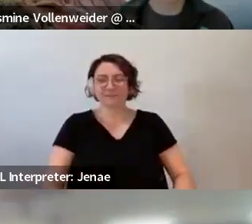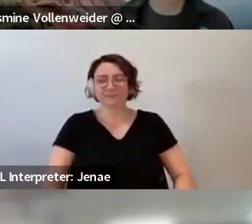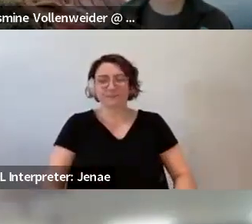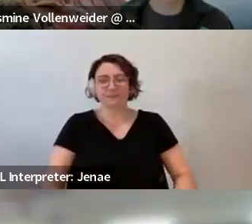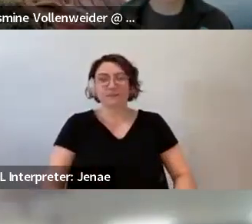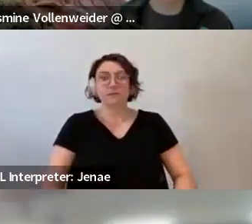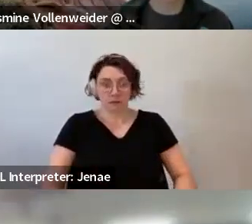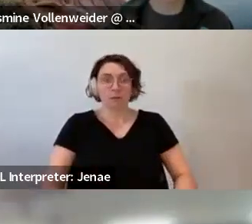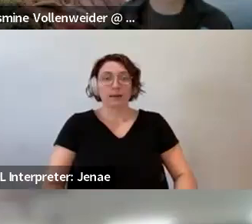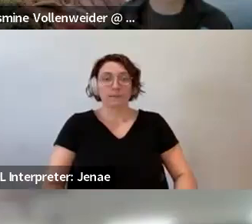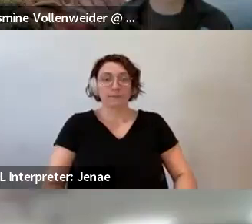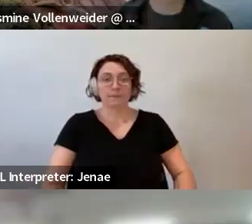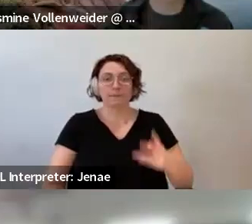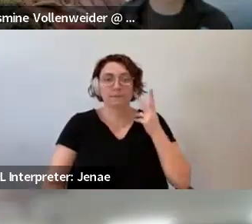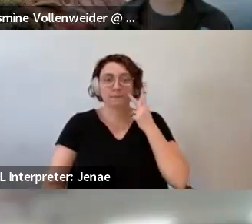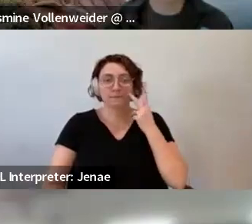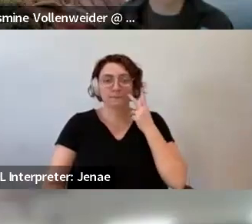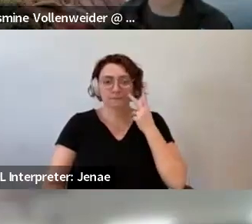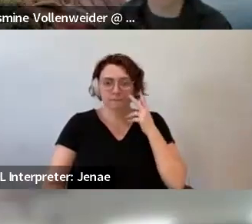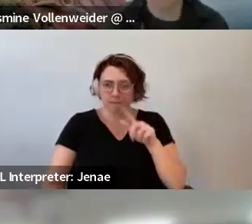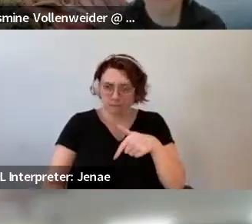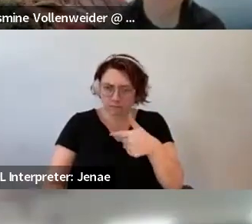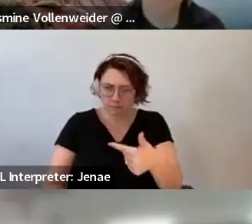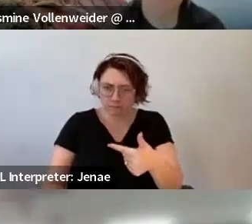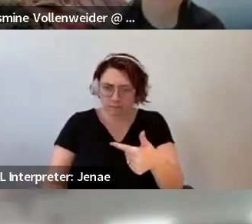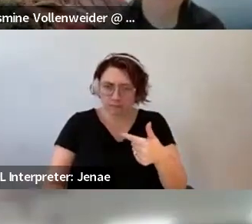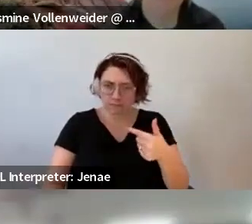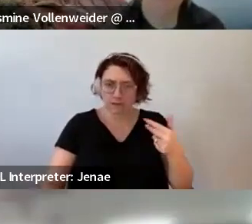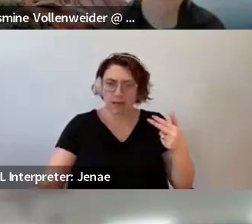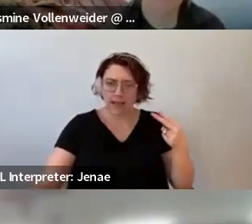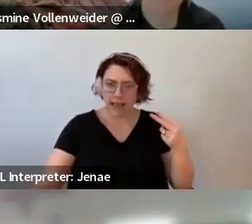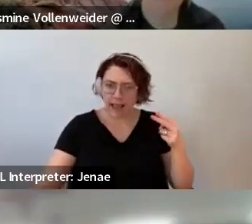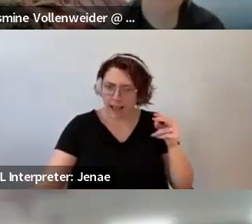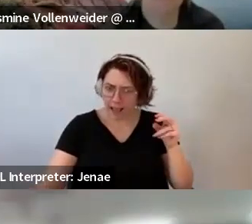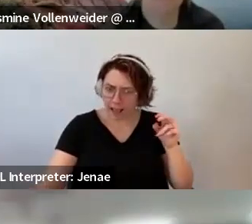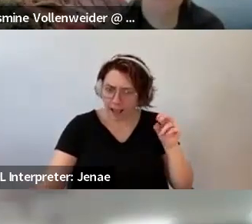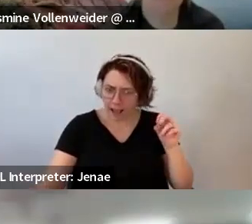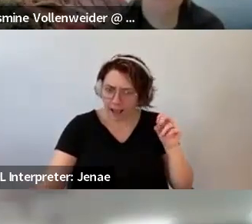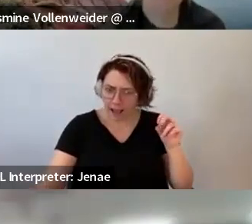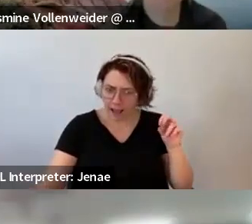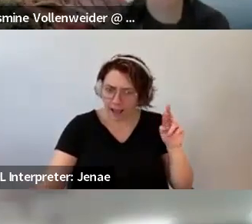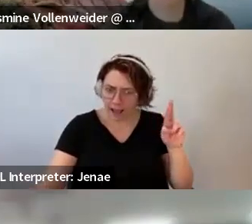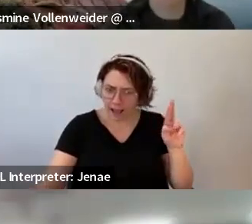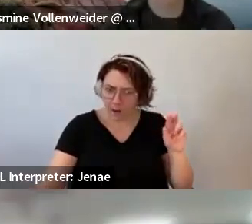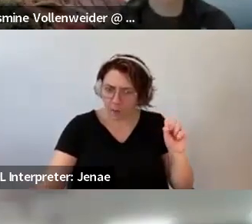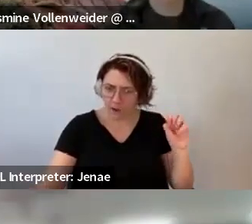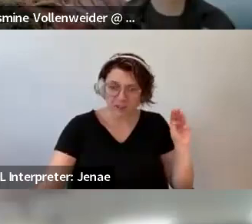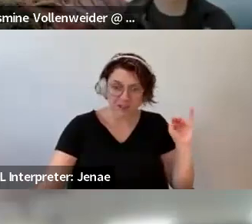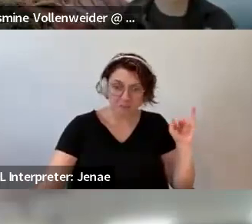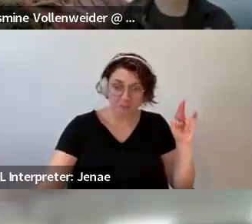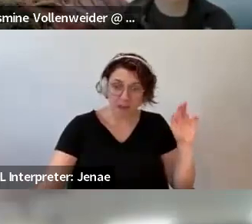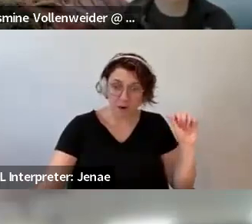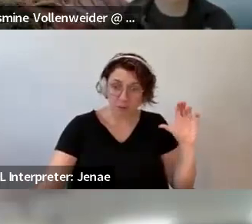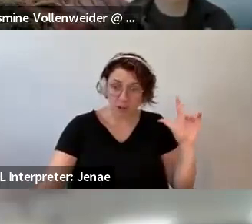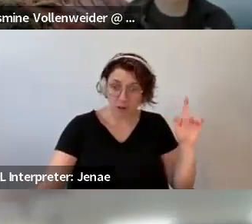right. And let's see if I could throw it over to Hours Miracle to do the next spotlight.